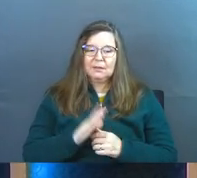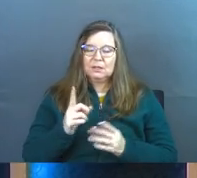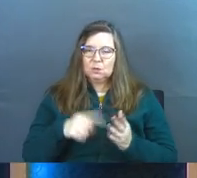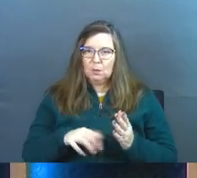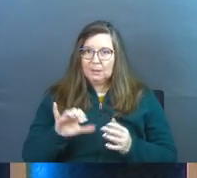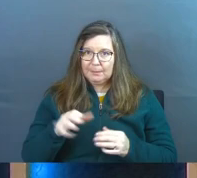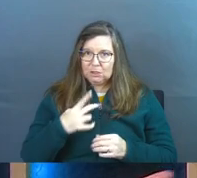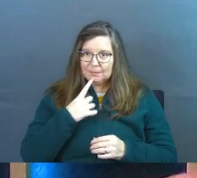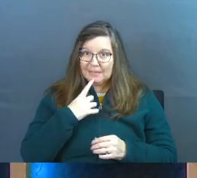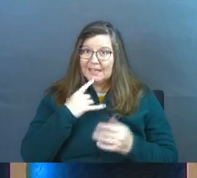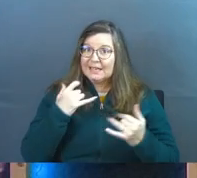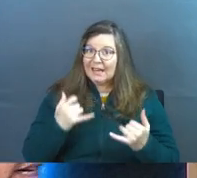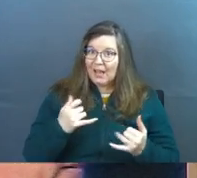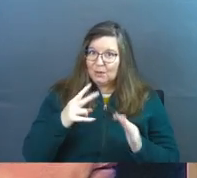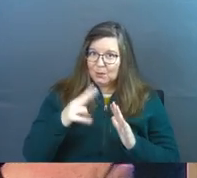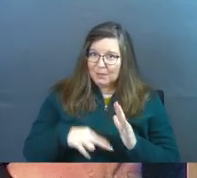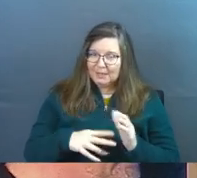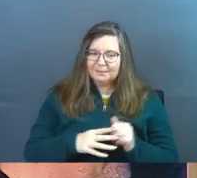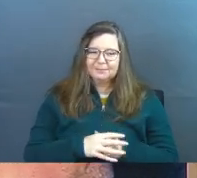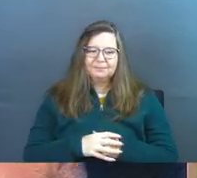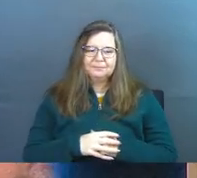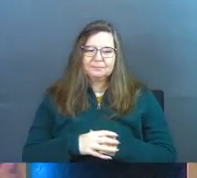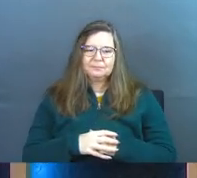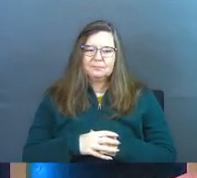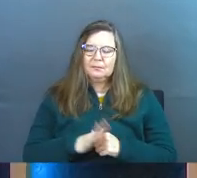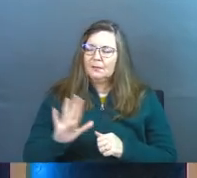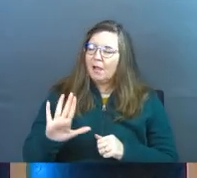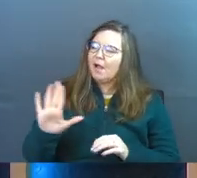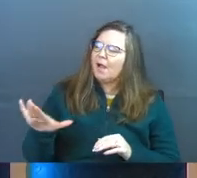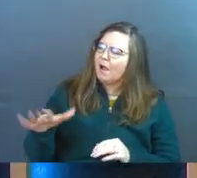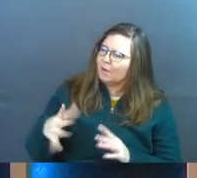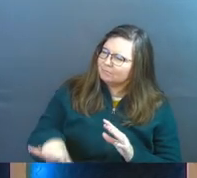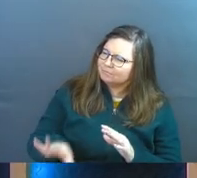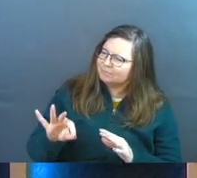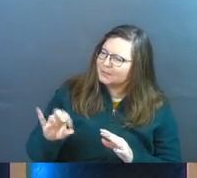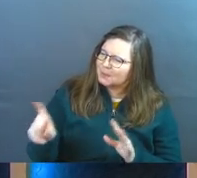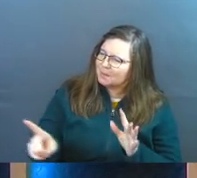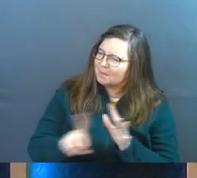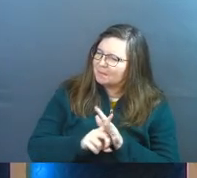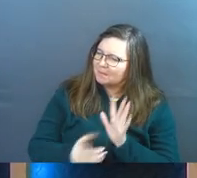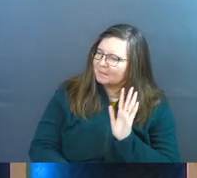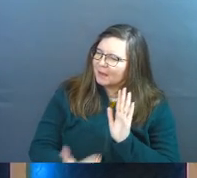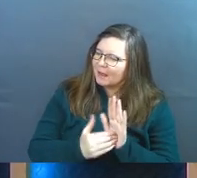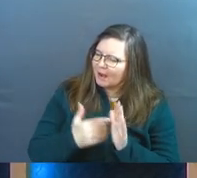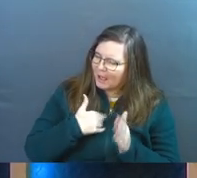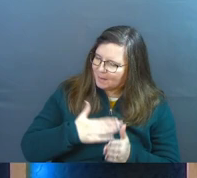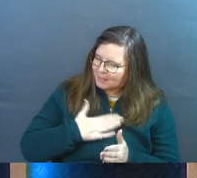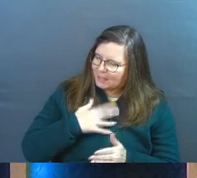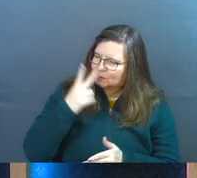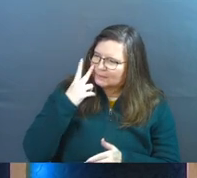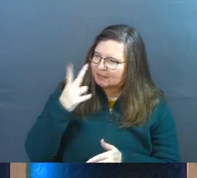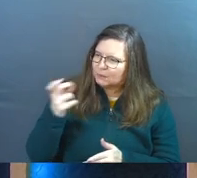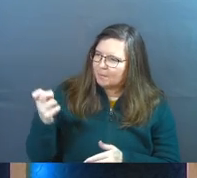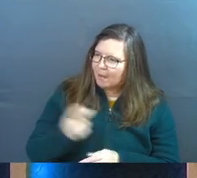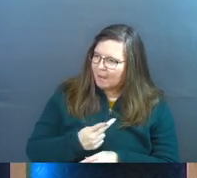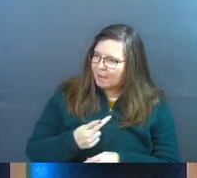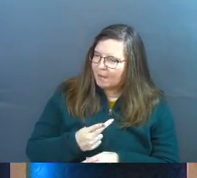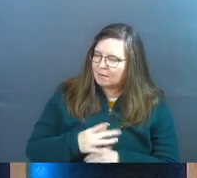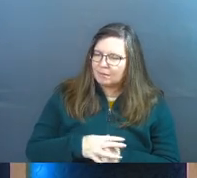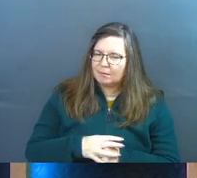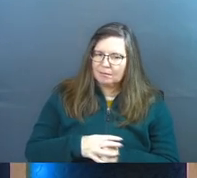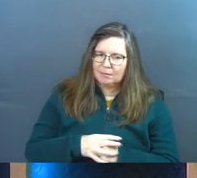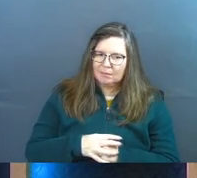this is what the bishop says. Now you can read it. He says, ah, here you are, he exclaimed. I'm glad to see you.